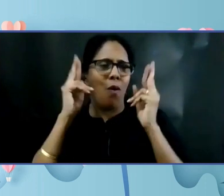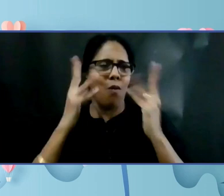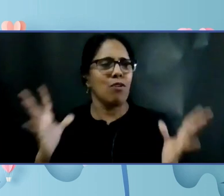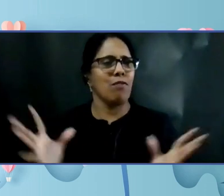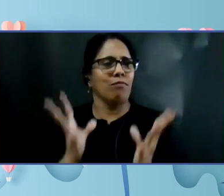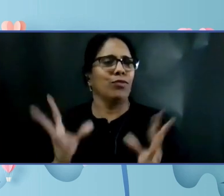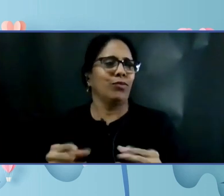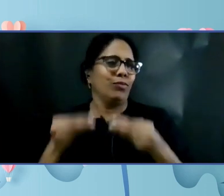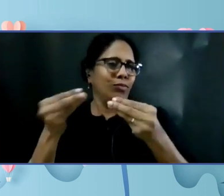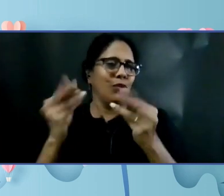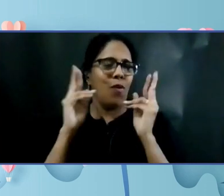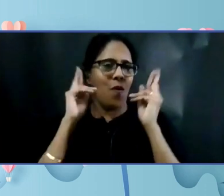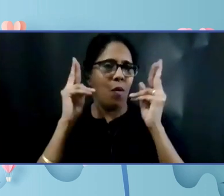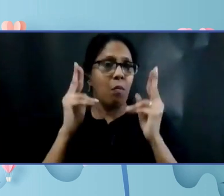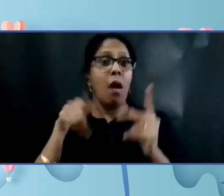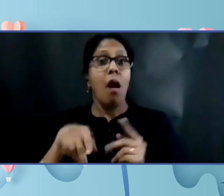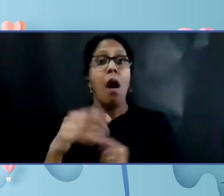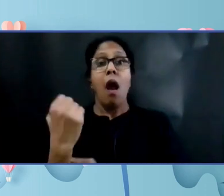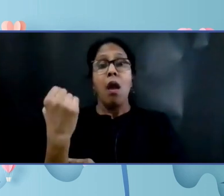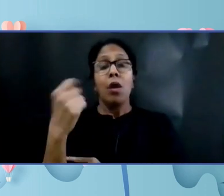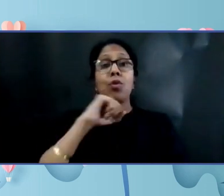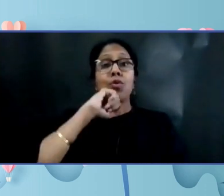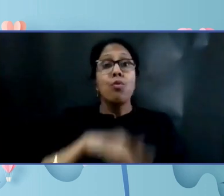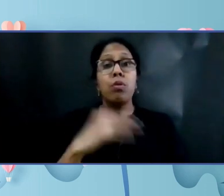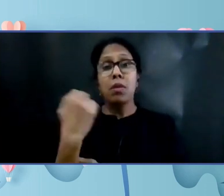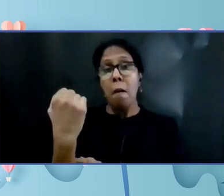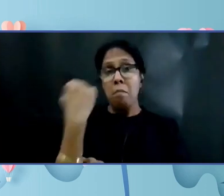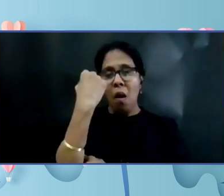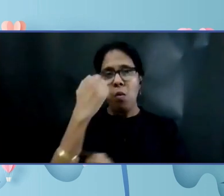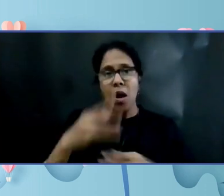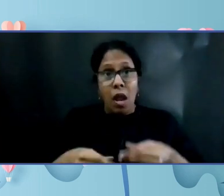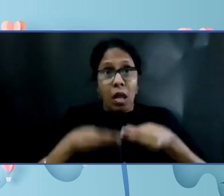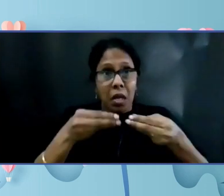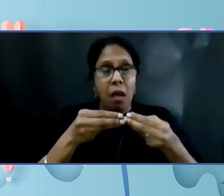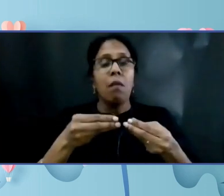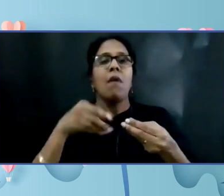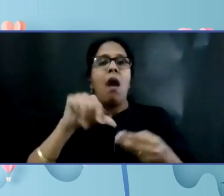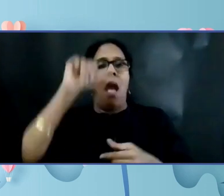the only way we are going to transform this nation and this world.